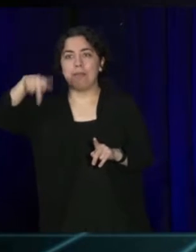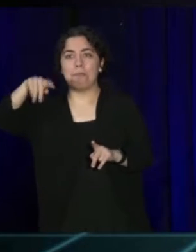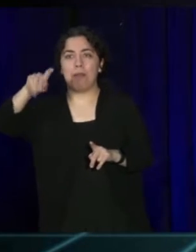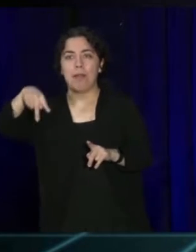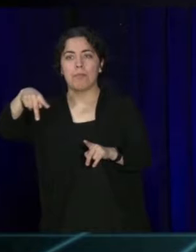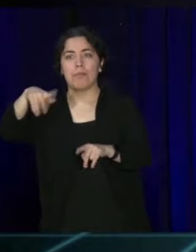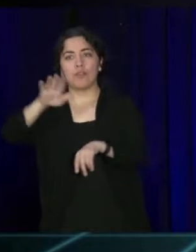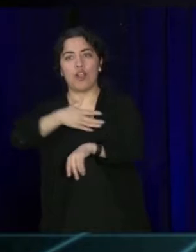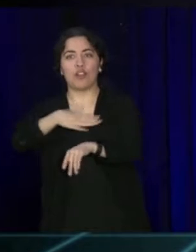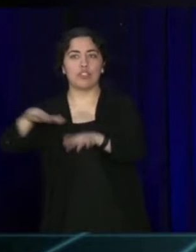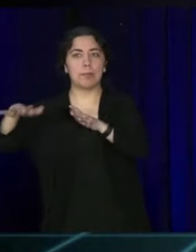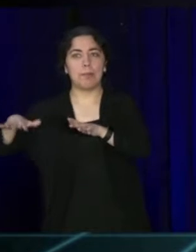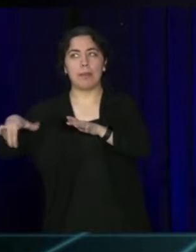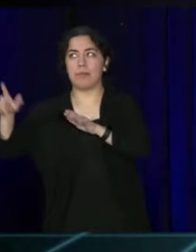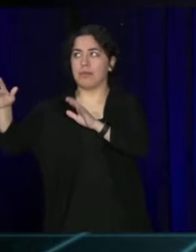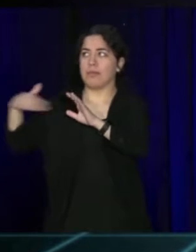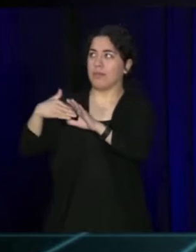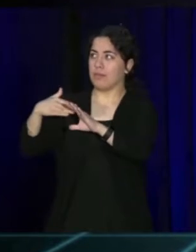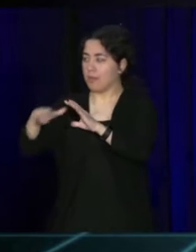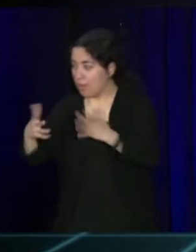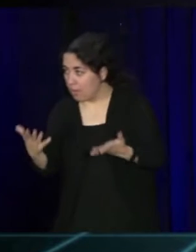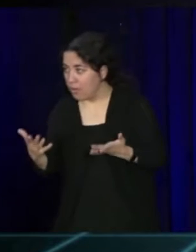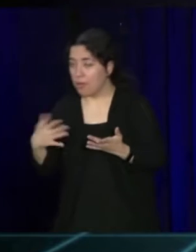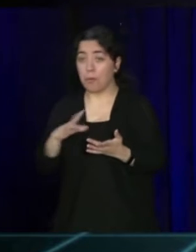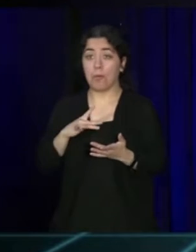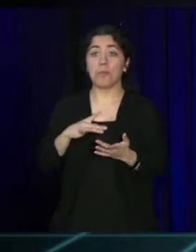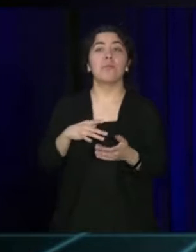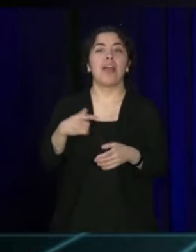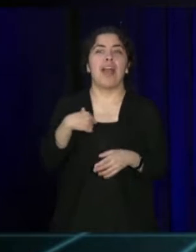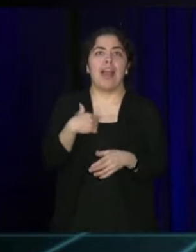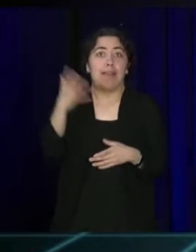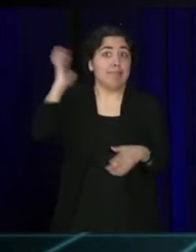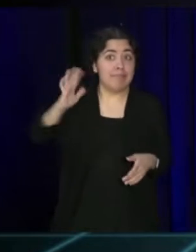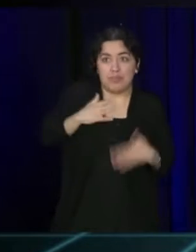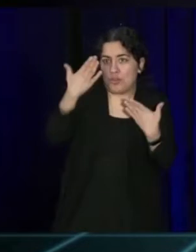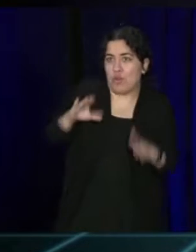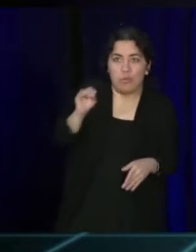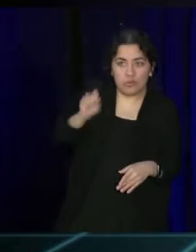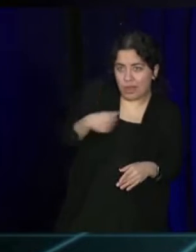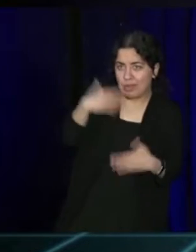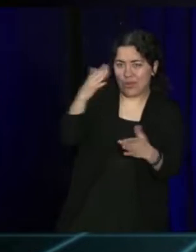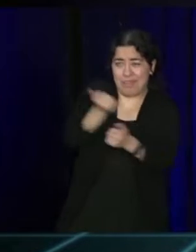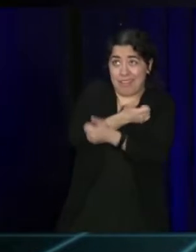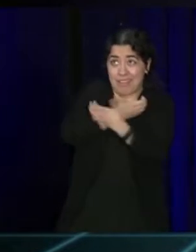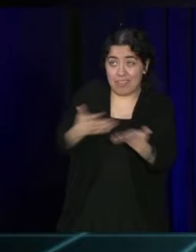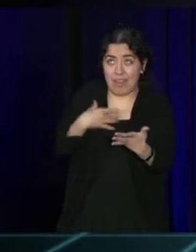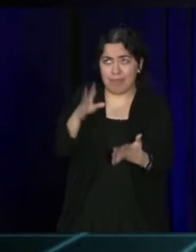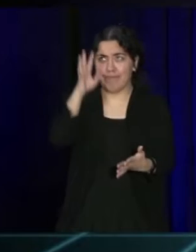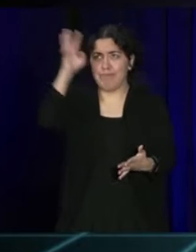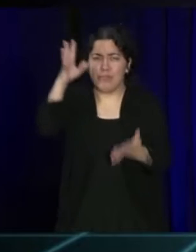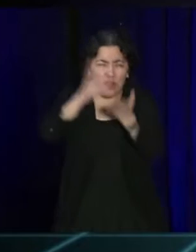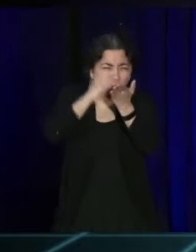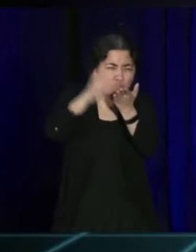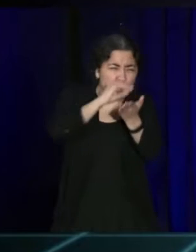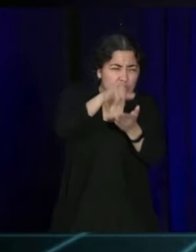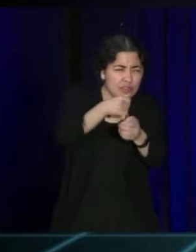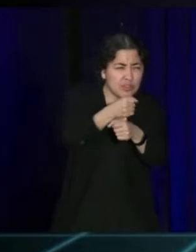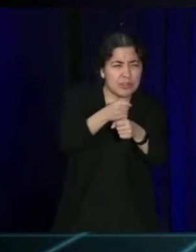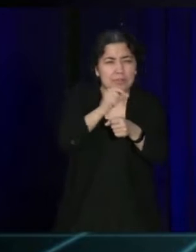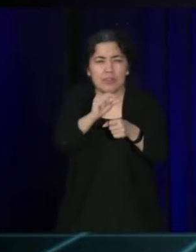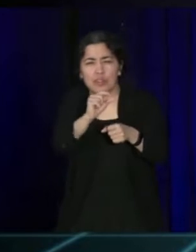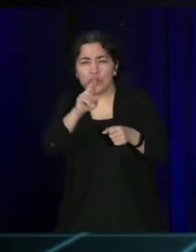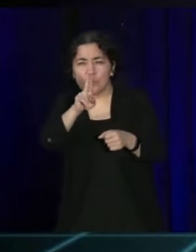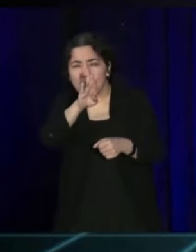But I bring this up because I didn't know how open source worked. I didn't know about anything. I just sort of just came up, learned some JavaScript, a little bit of Ruby, and some